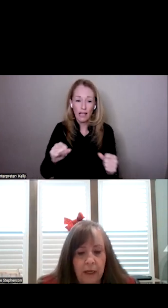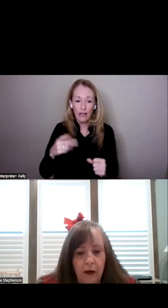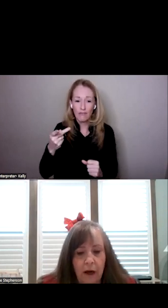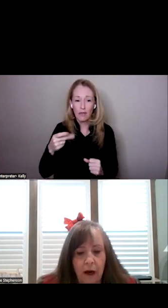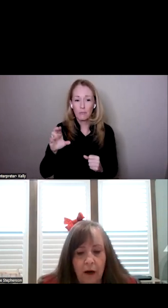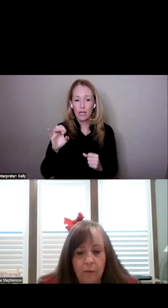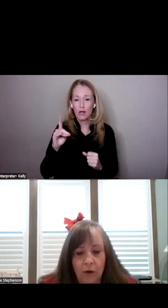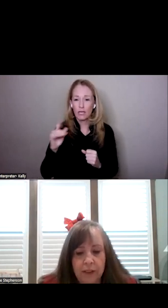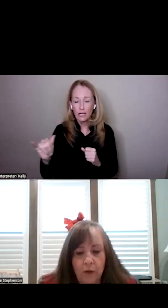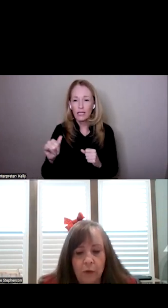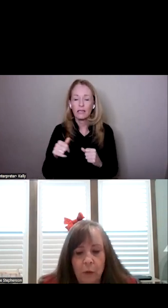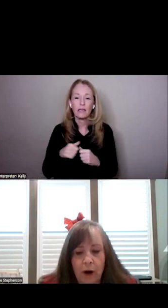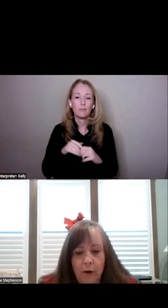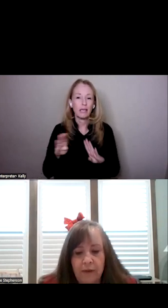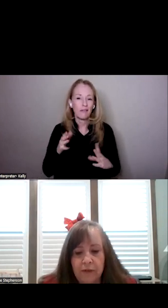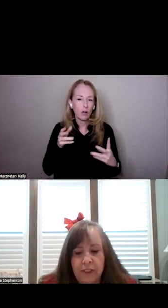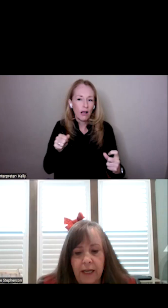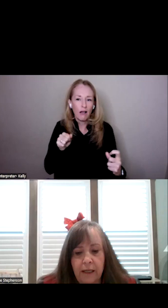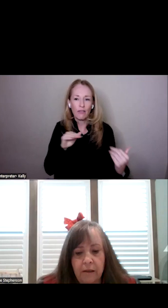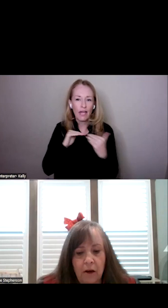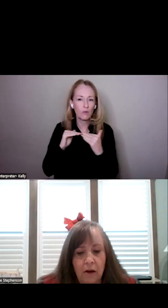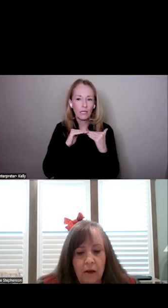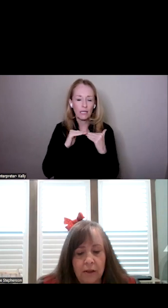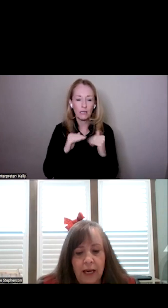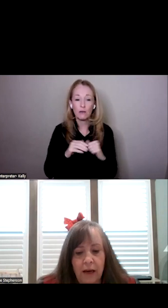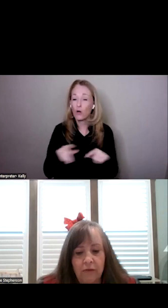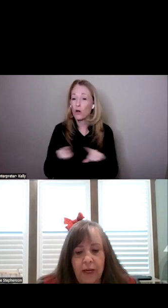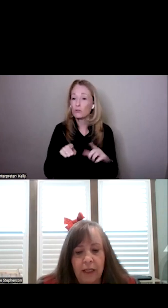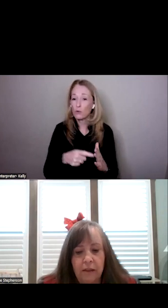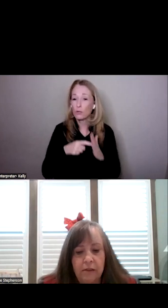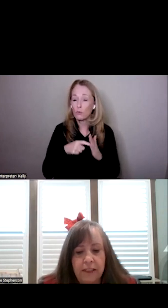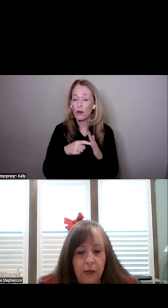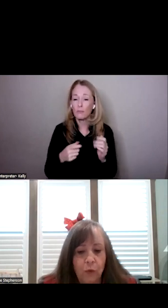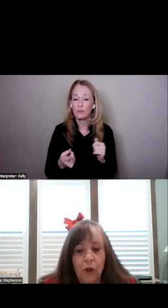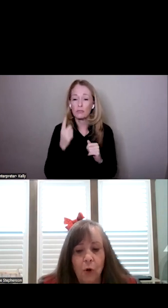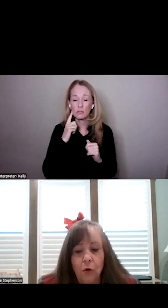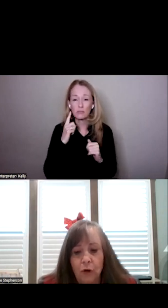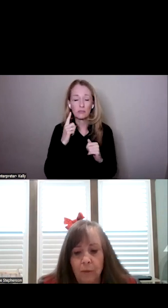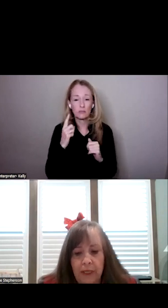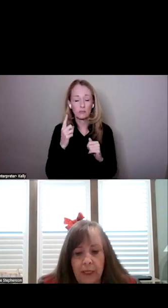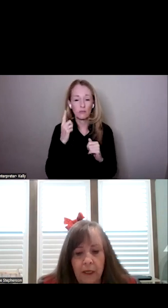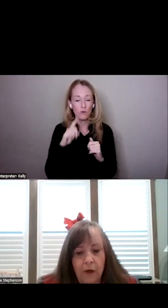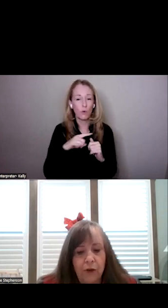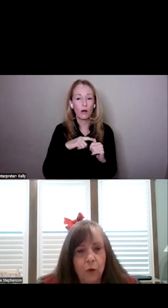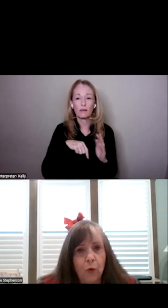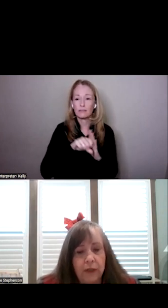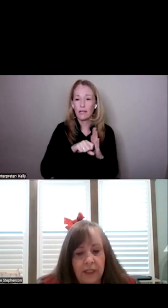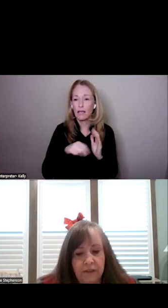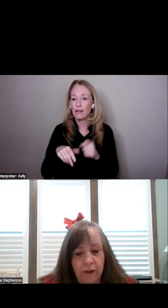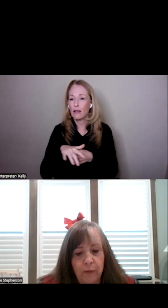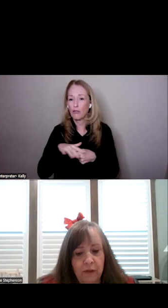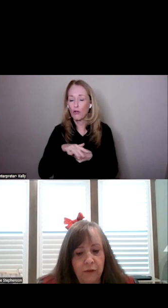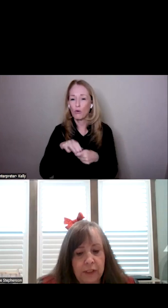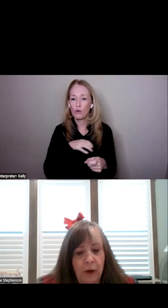equity, also a requirement for state and to have a state or local committee to